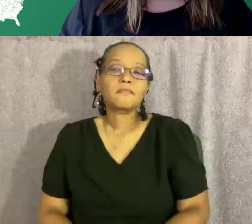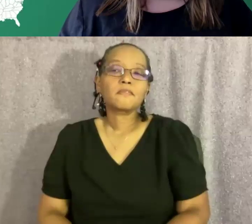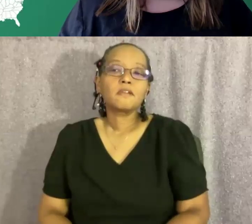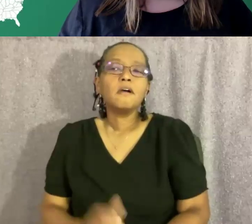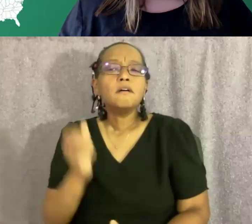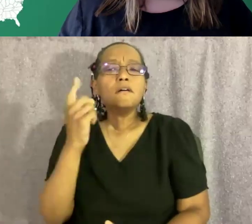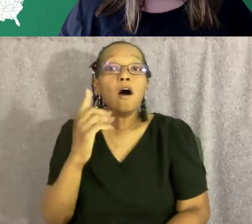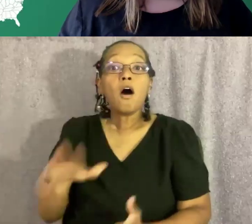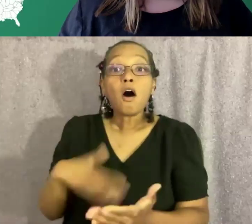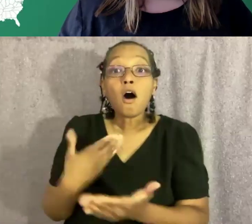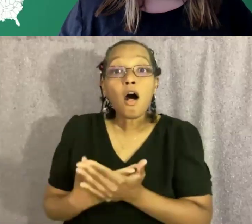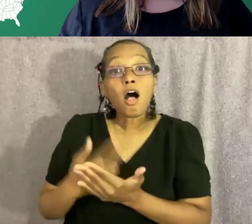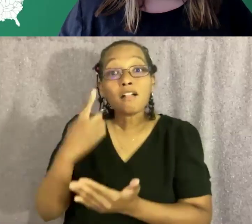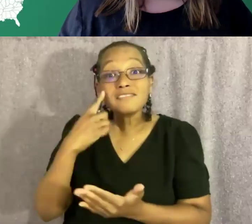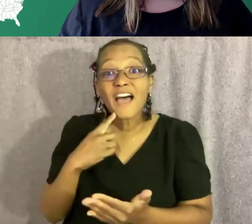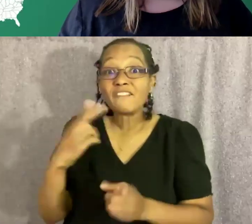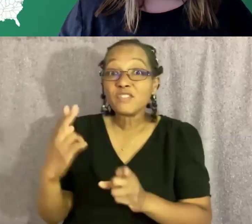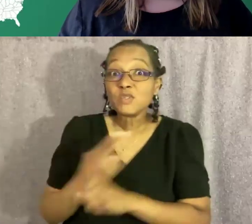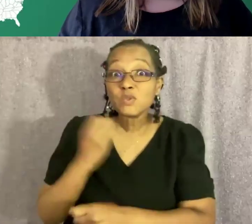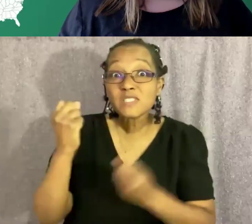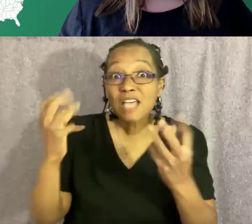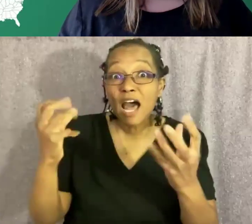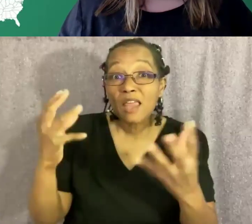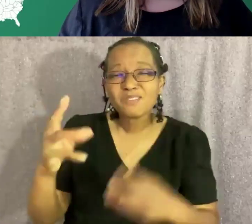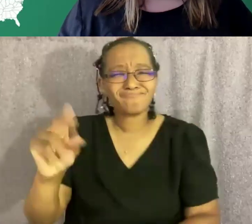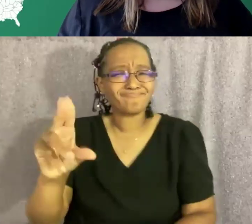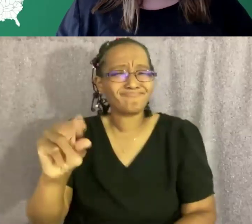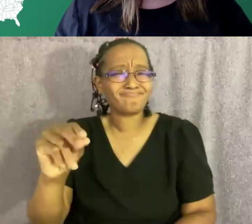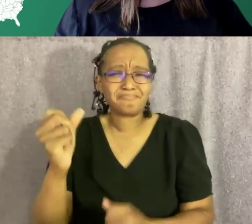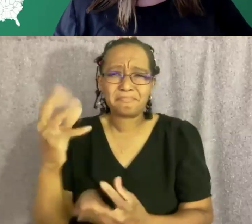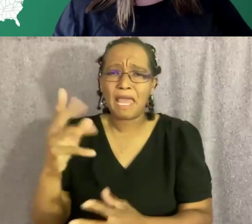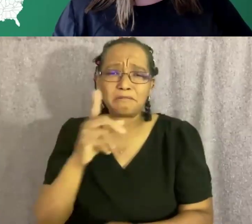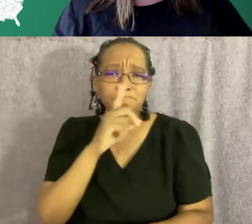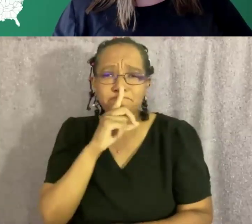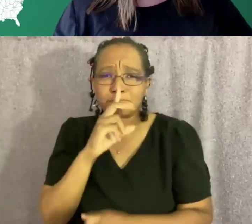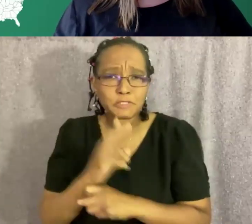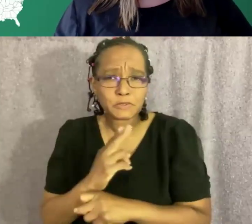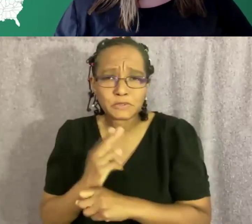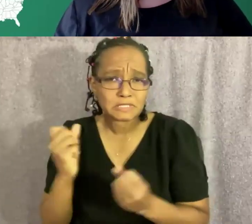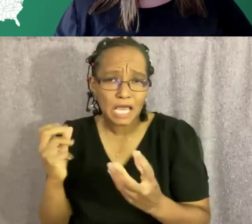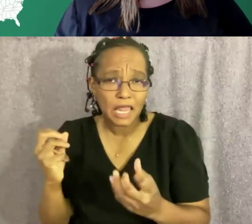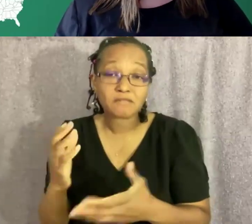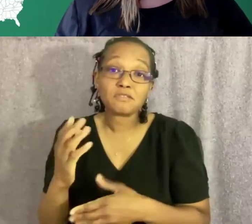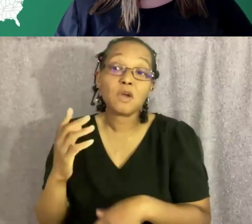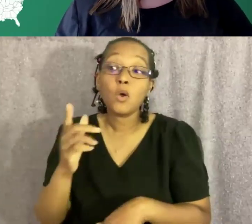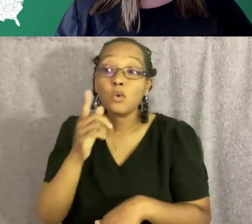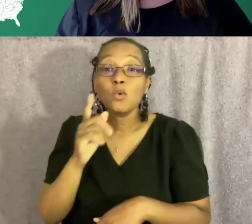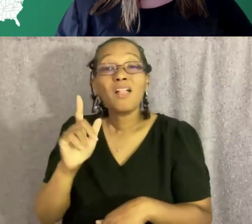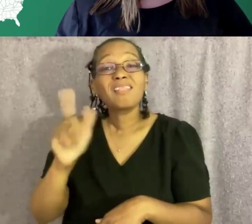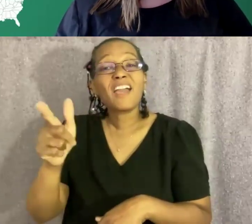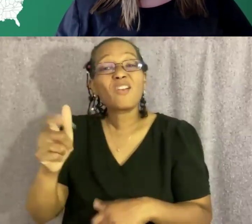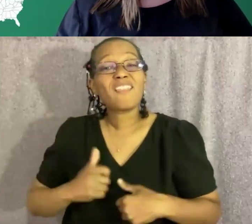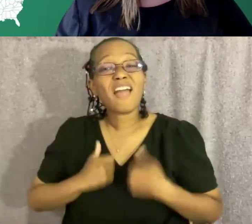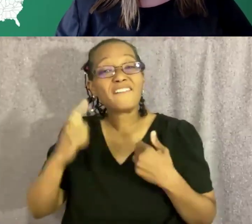all individuals who are deaf use sign language. Many don't. Late deafened individuals, which usually